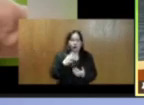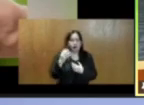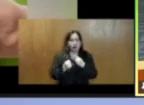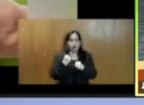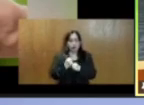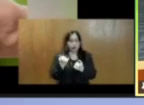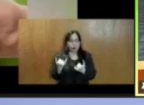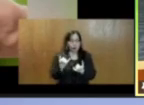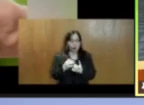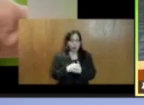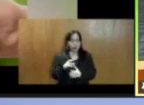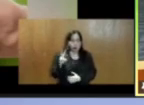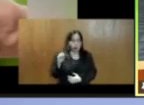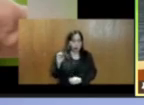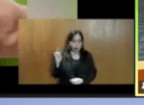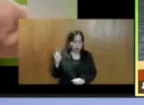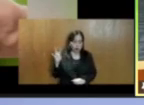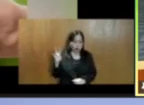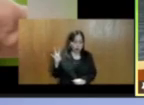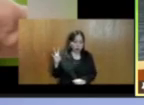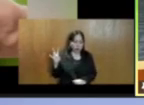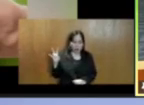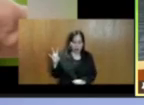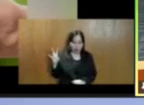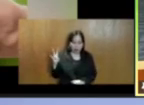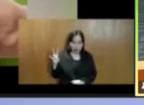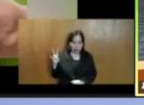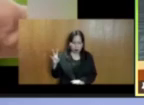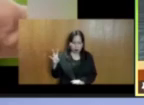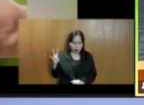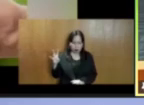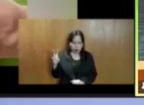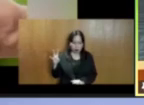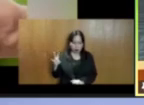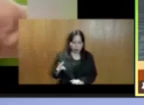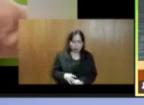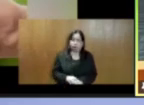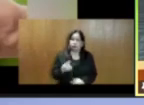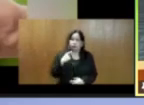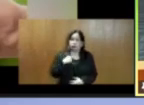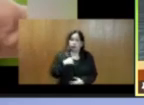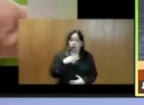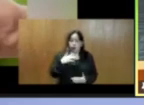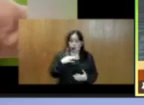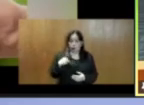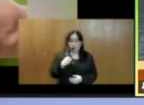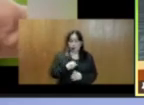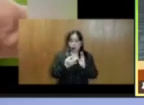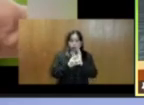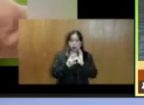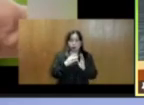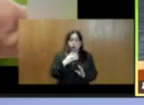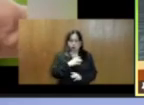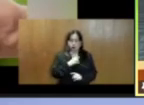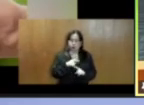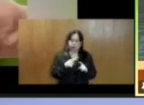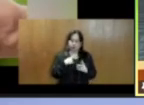It was 2017 when we rolled it out. I'm now using my hat as a member of the technical committee, but it doesn't